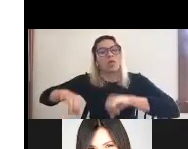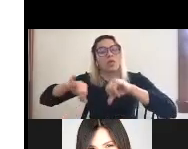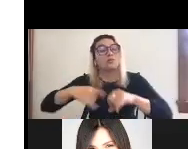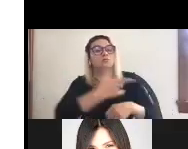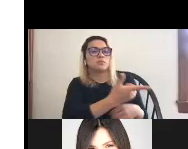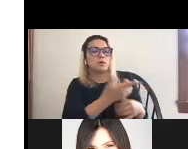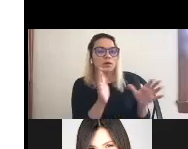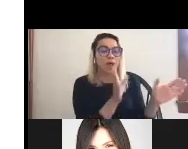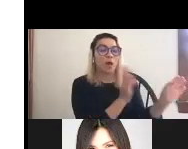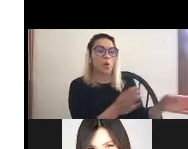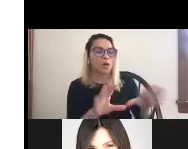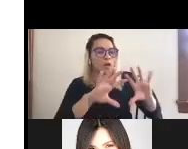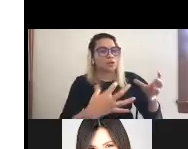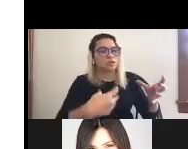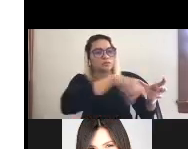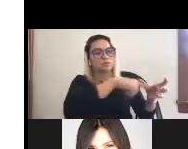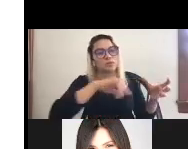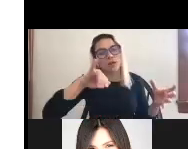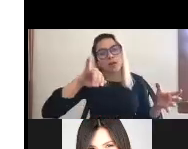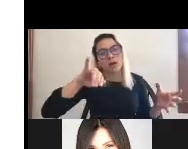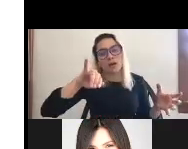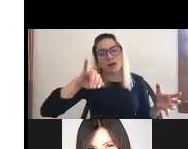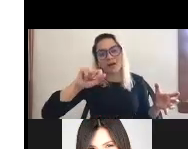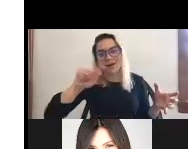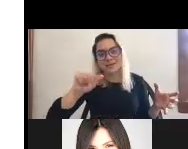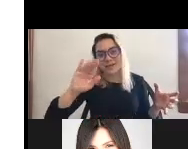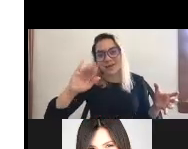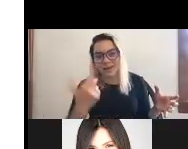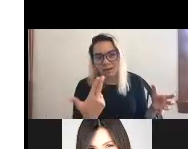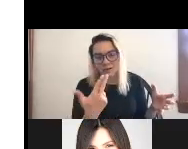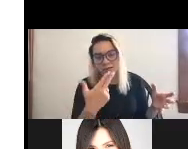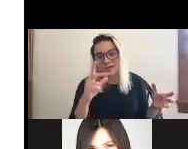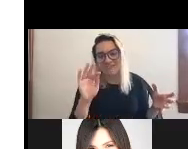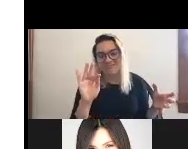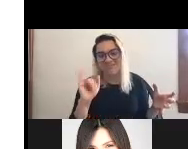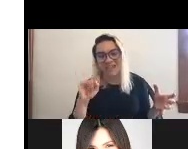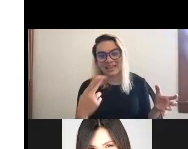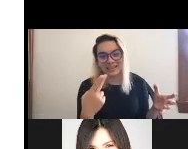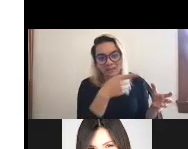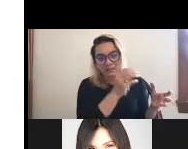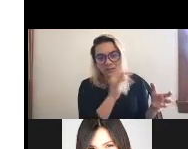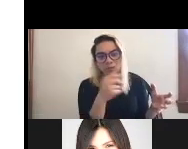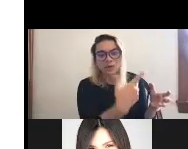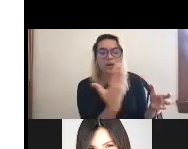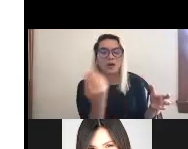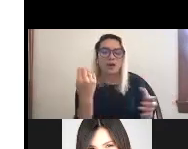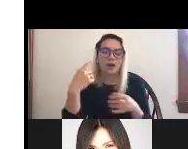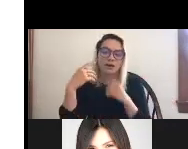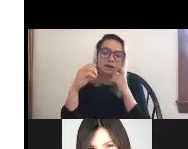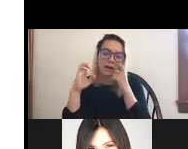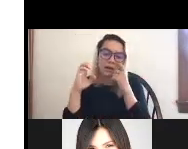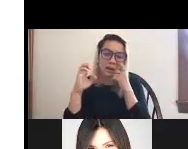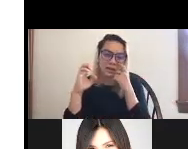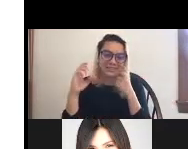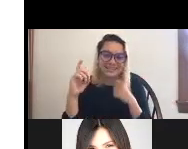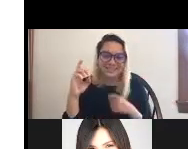folks that I've mentioned with Isaiah and Faith in Minnesota, and also now with the coalition with Yes for Minneapolis has